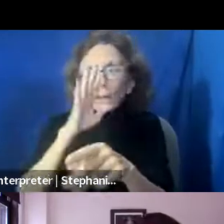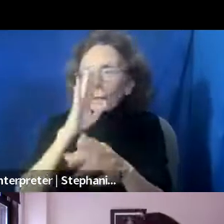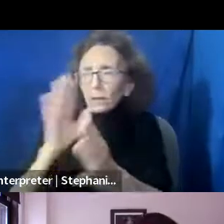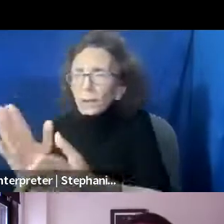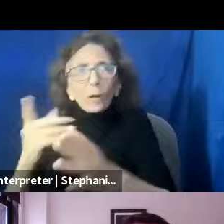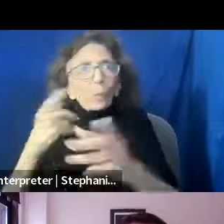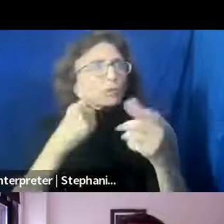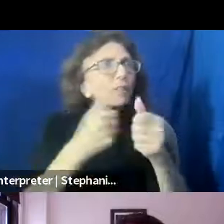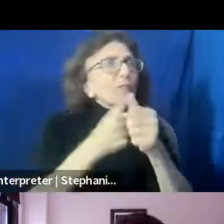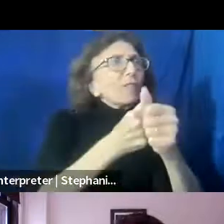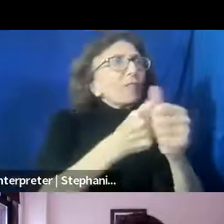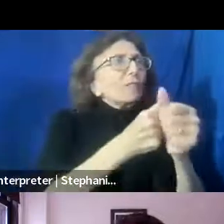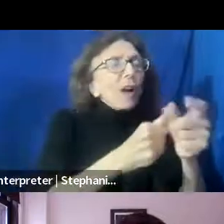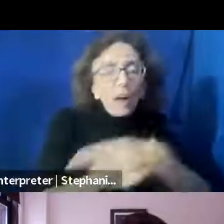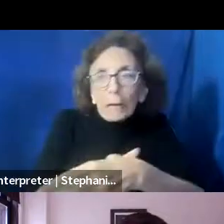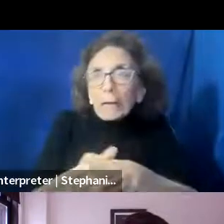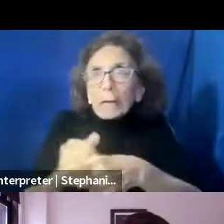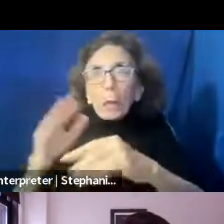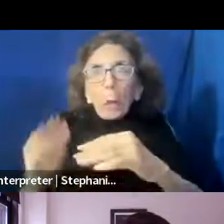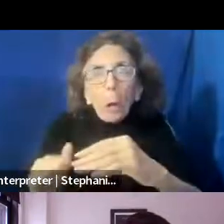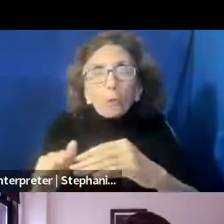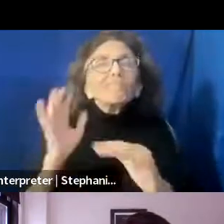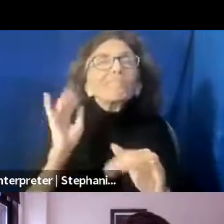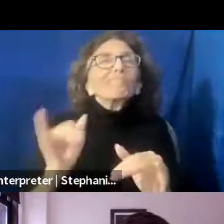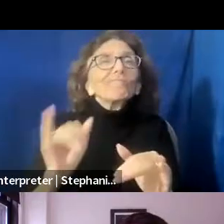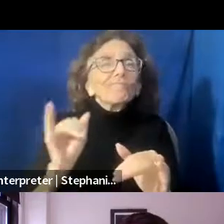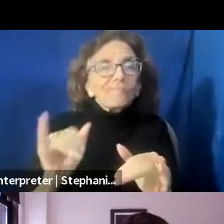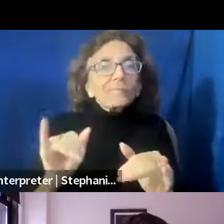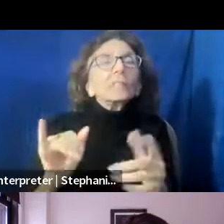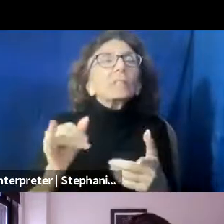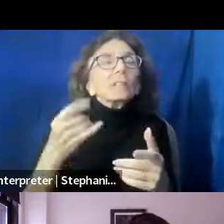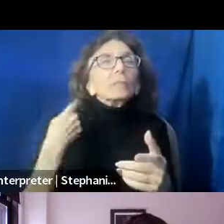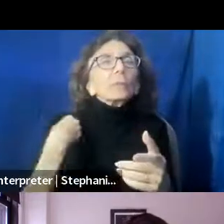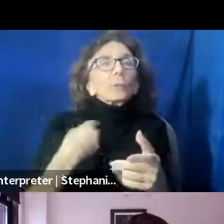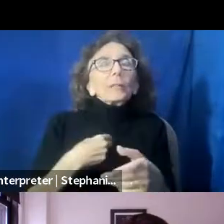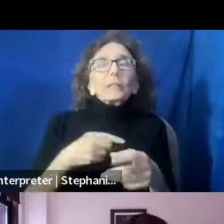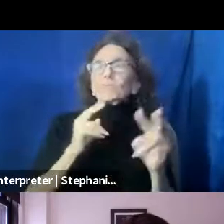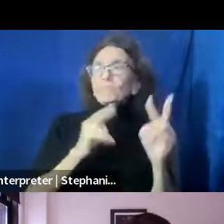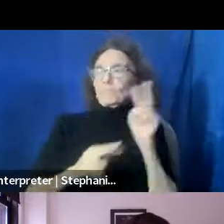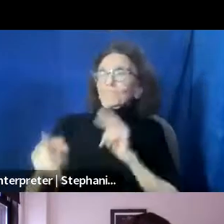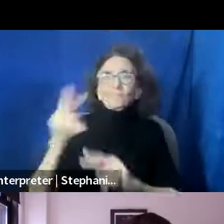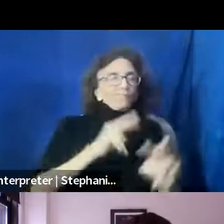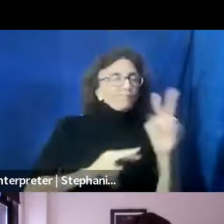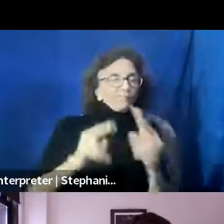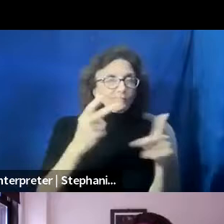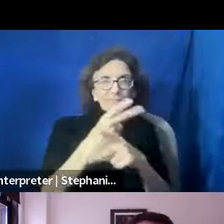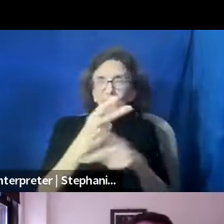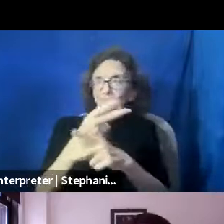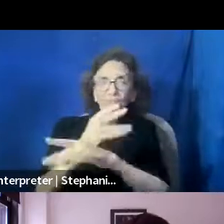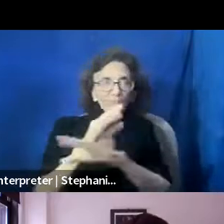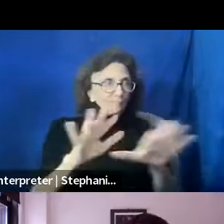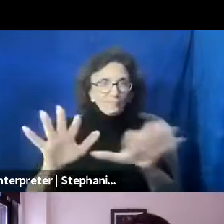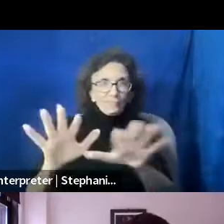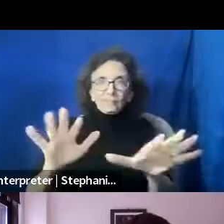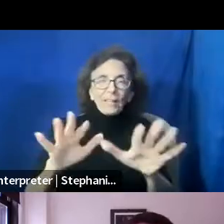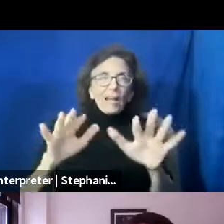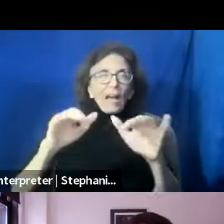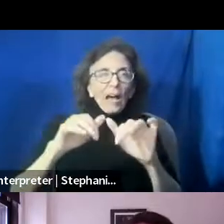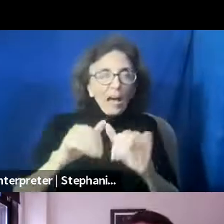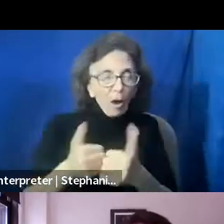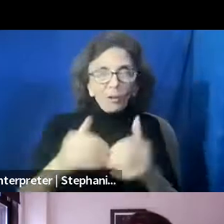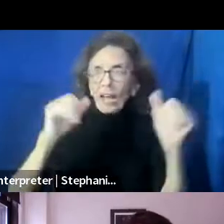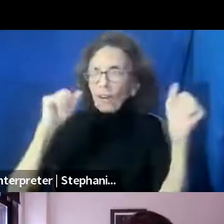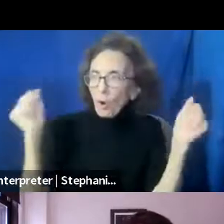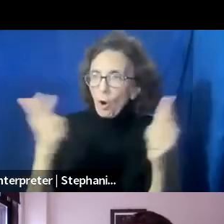with the times. And so we kind of did a internal calculus of like, how do we bring everyone up to